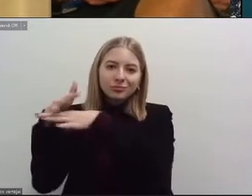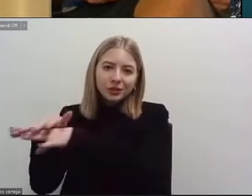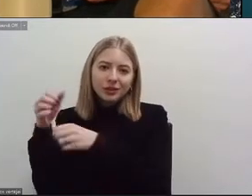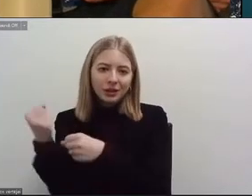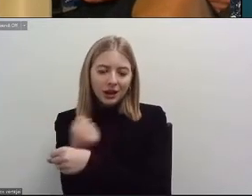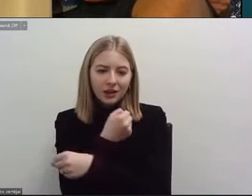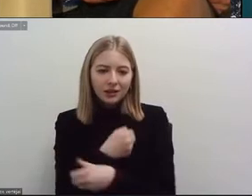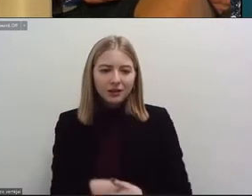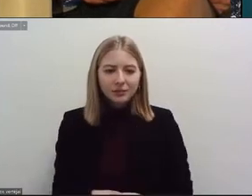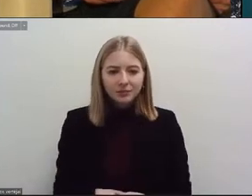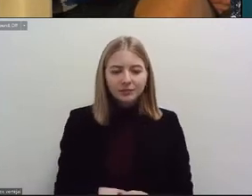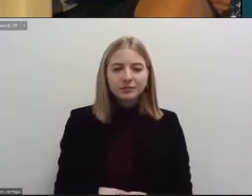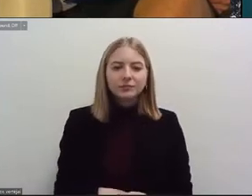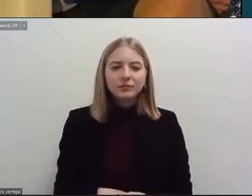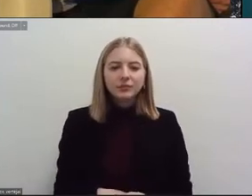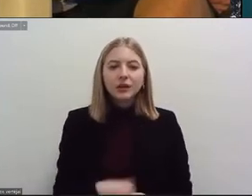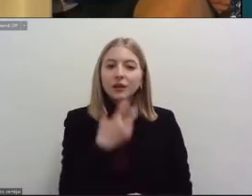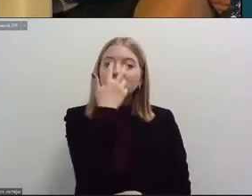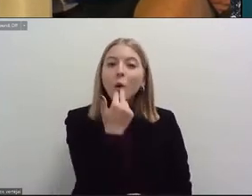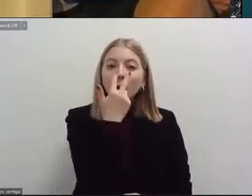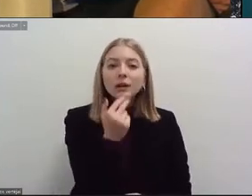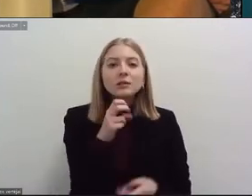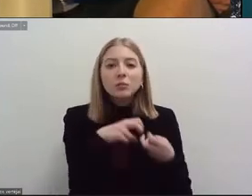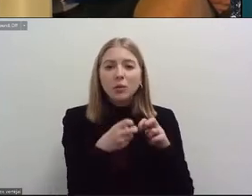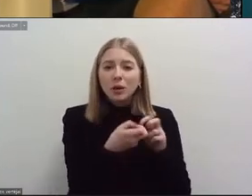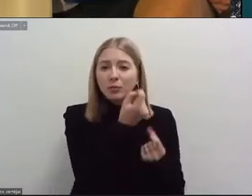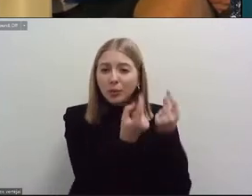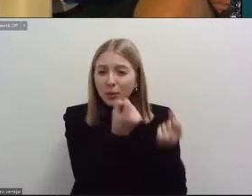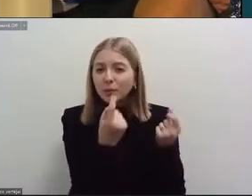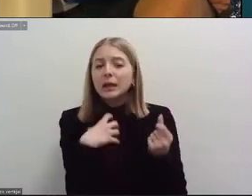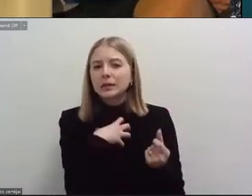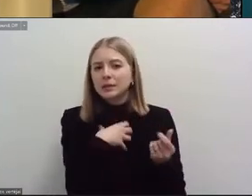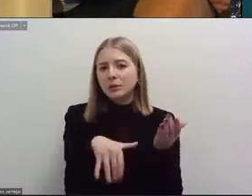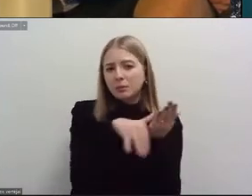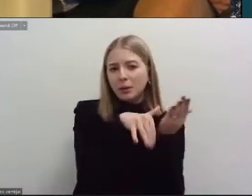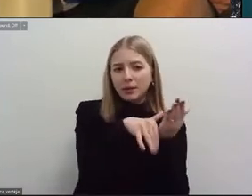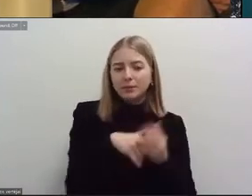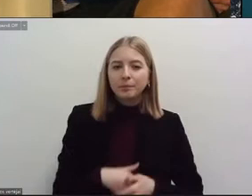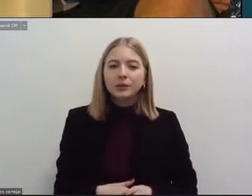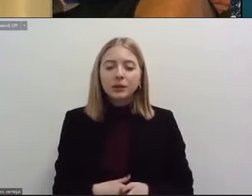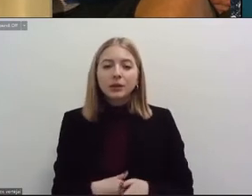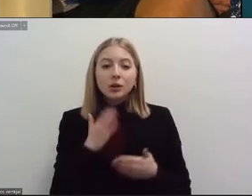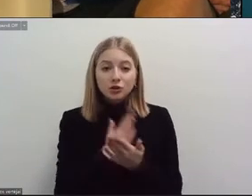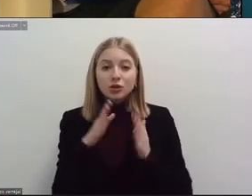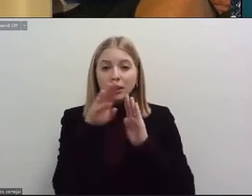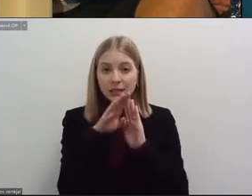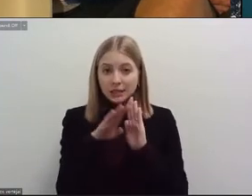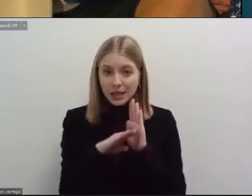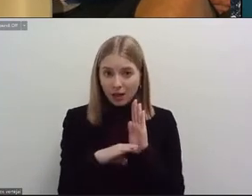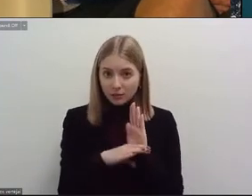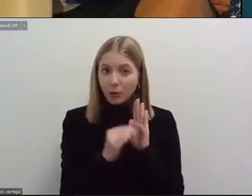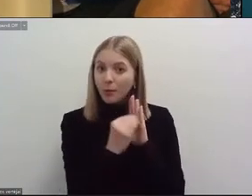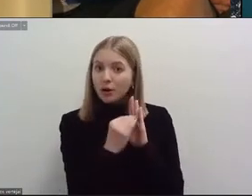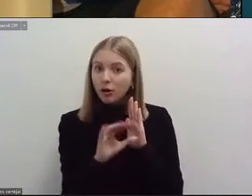And we do this because by the law, it's required for municipalities to create a supporting program for